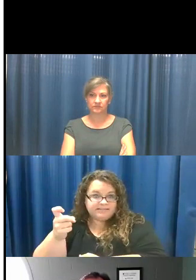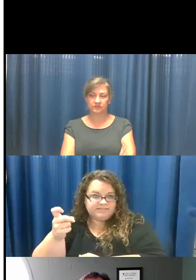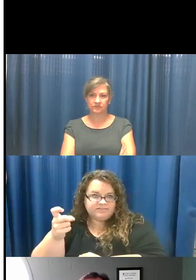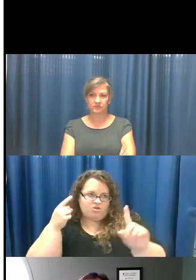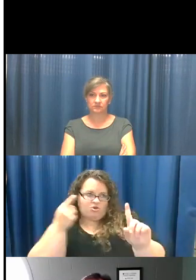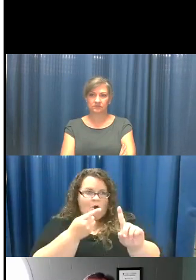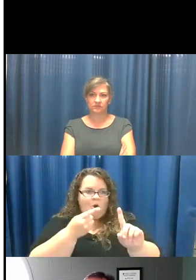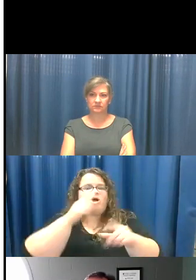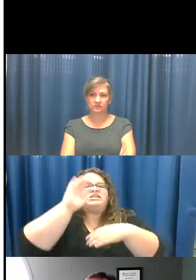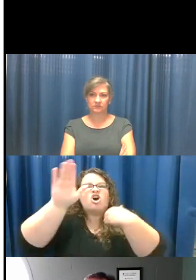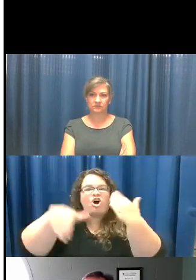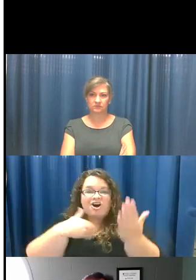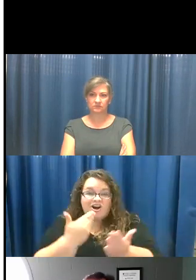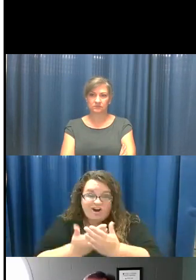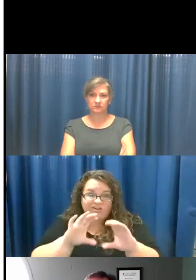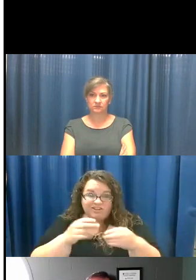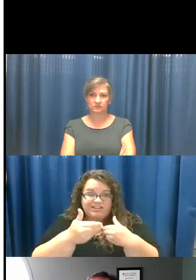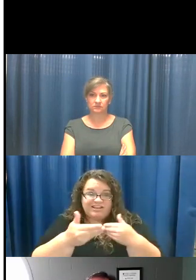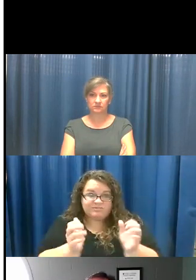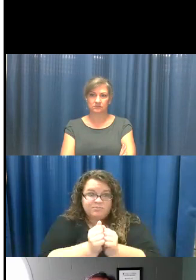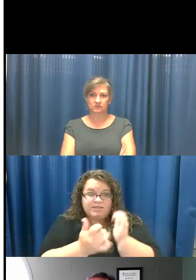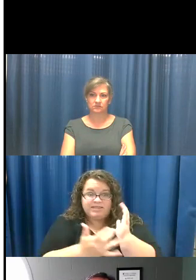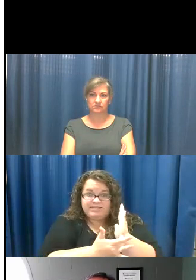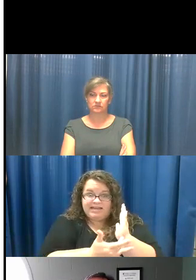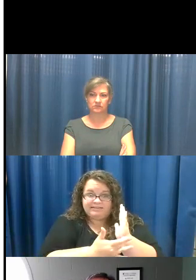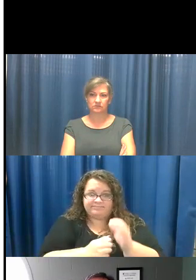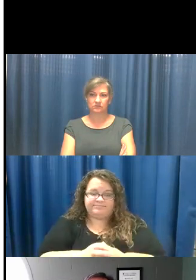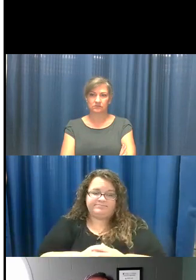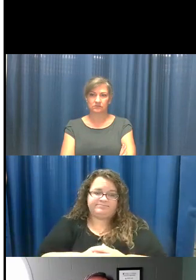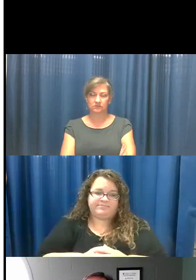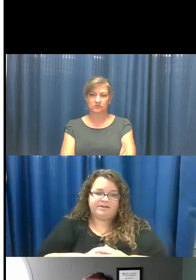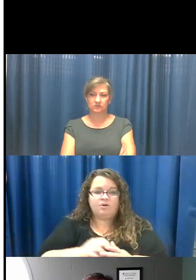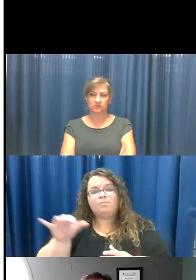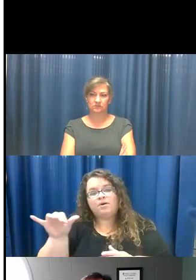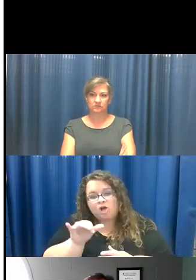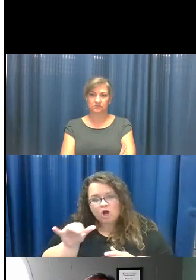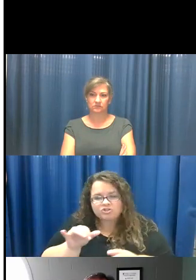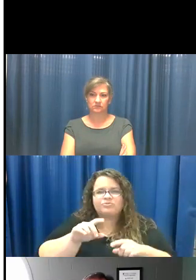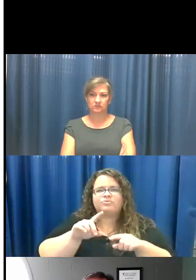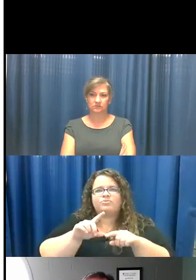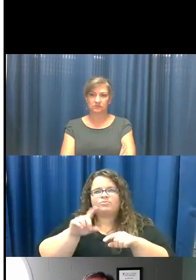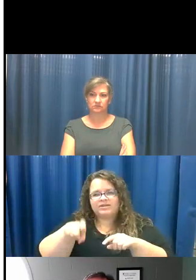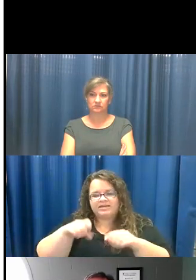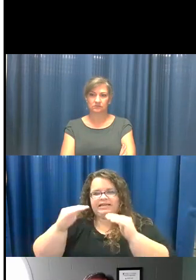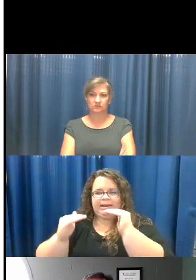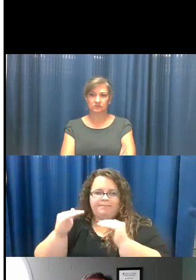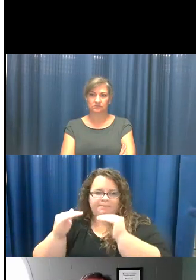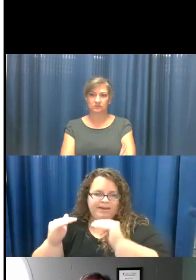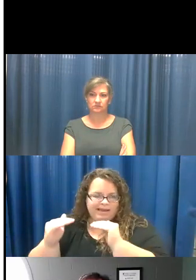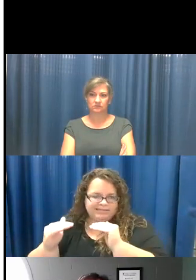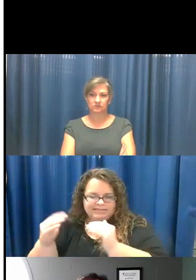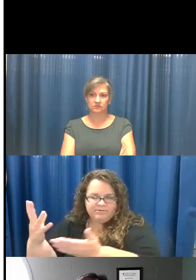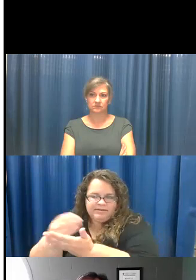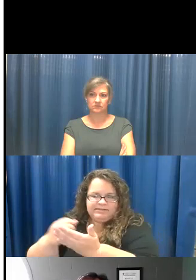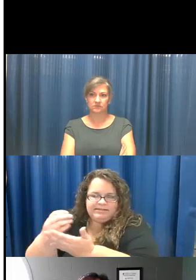HighFlex technology. And we're kind of balancing that simultaneously with acquiring laptops and making sure that people can work